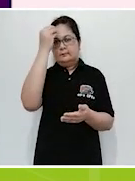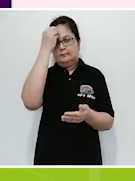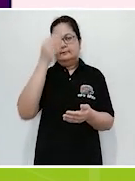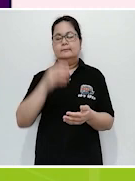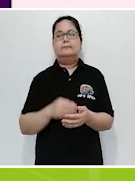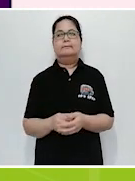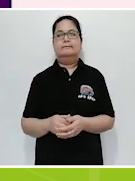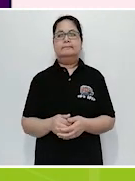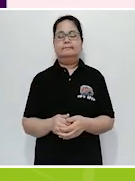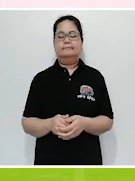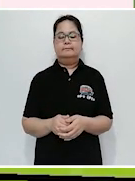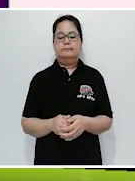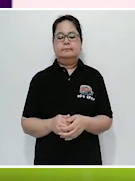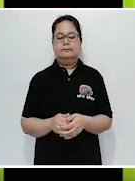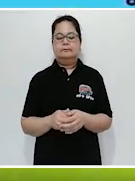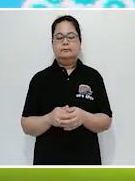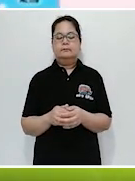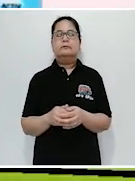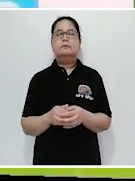information being learned.